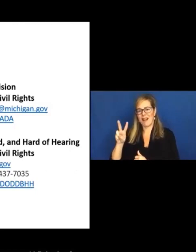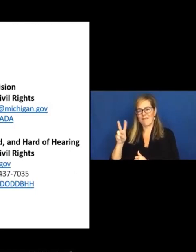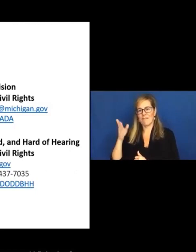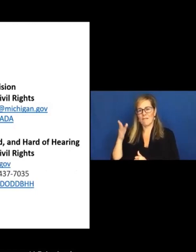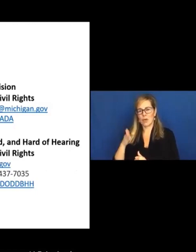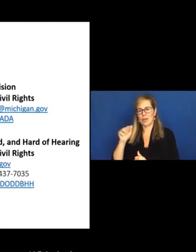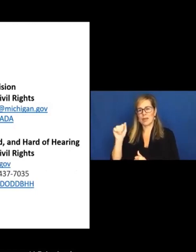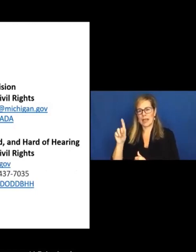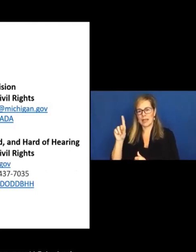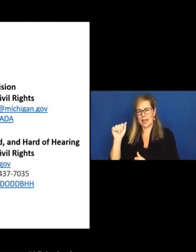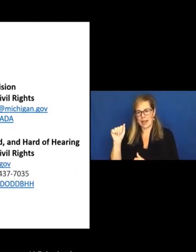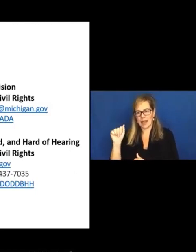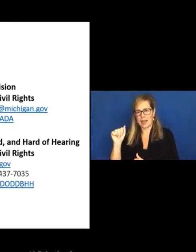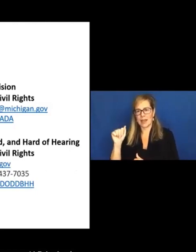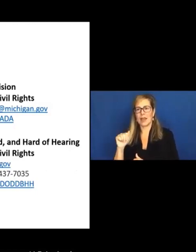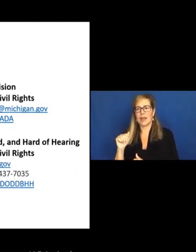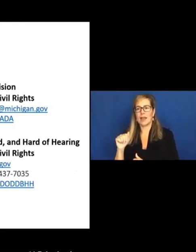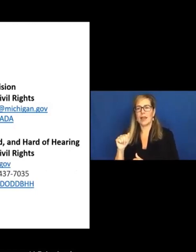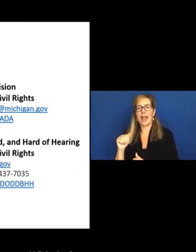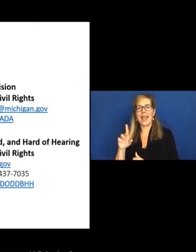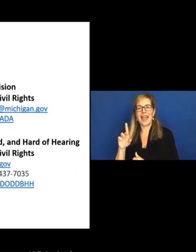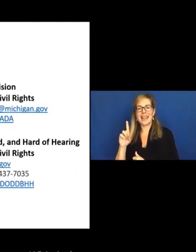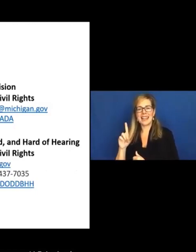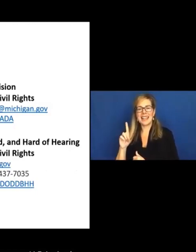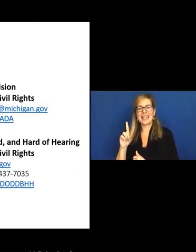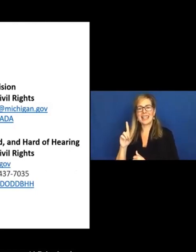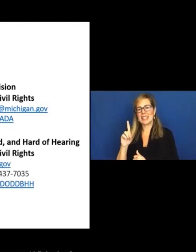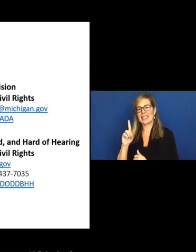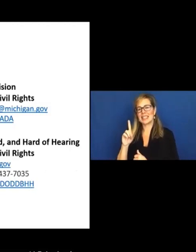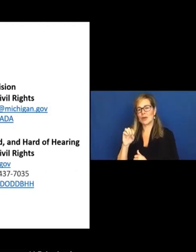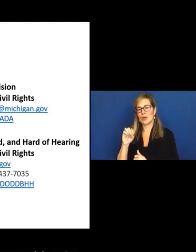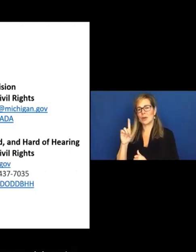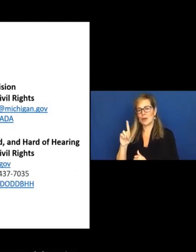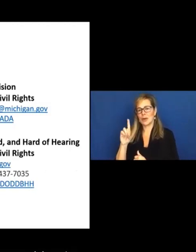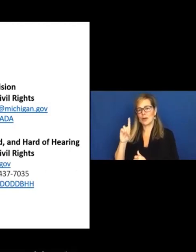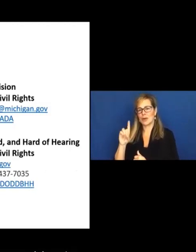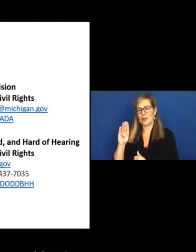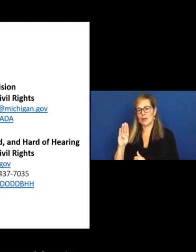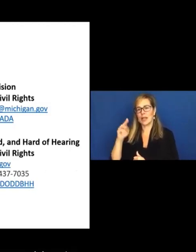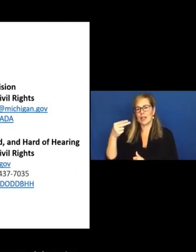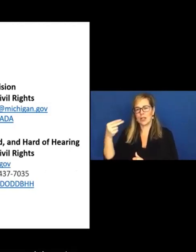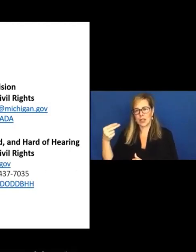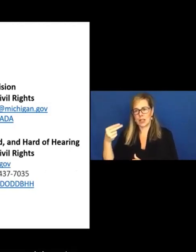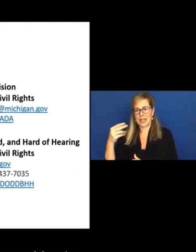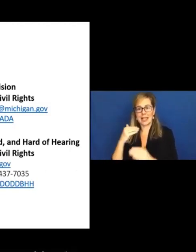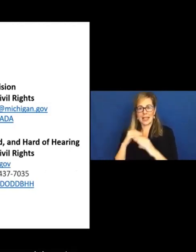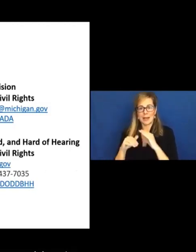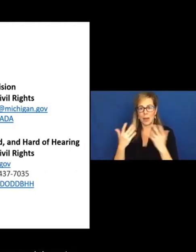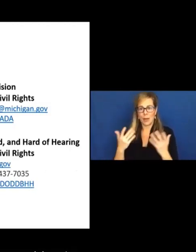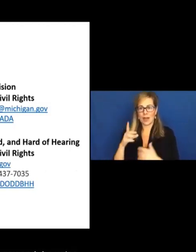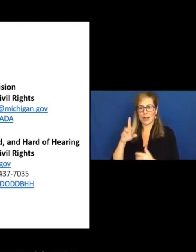www.michigan.gov/ADA. And Division on Deaf, Deafblind, and Hard of Hearing. Email is